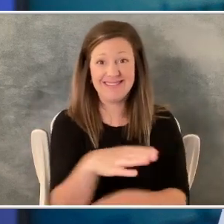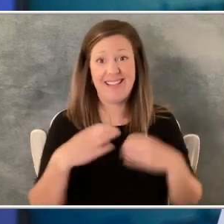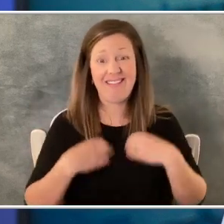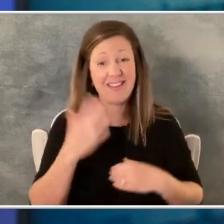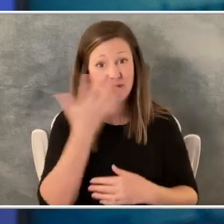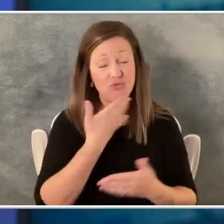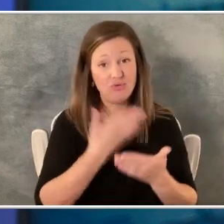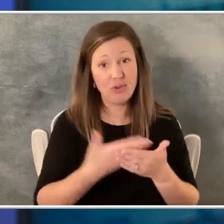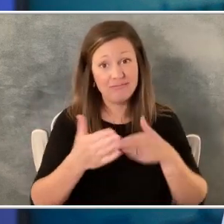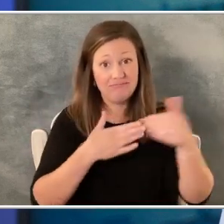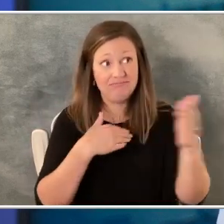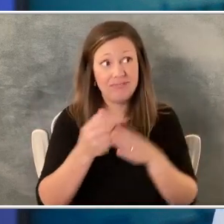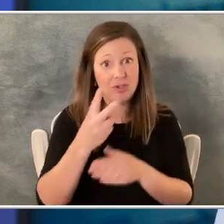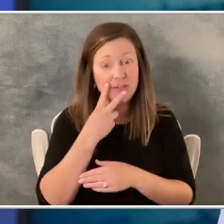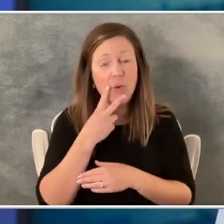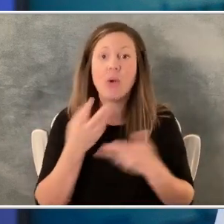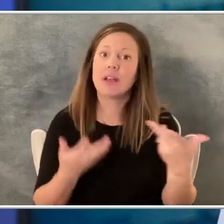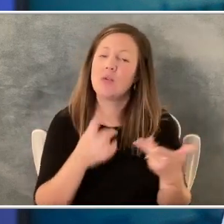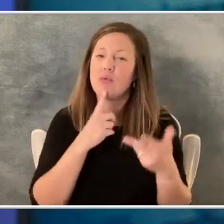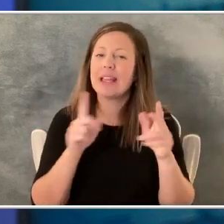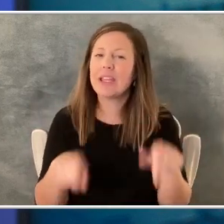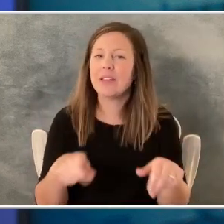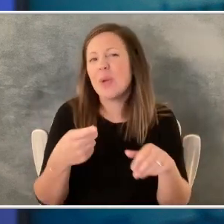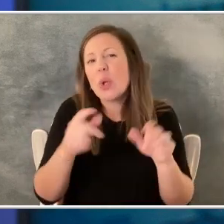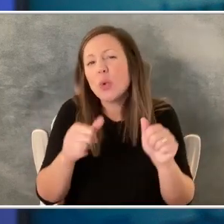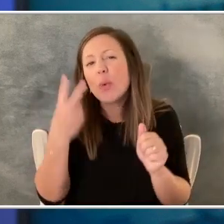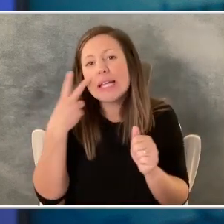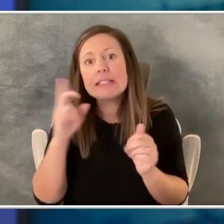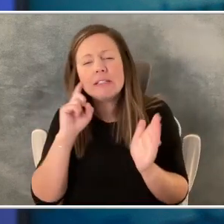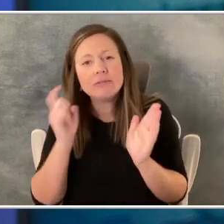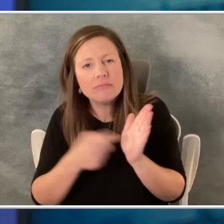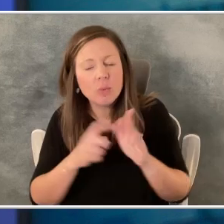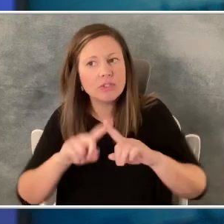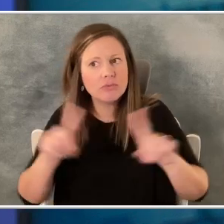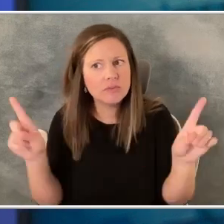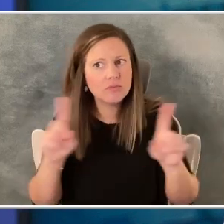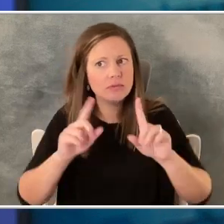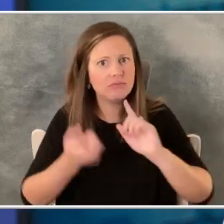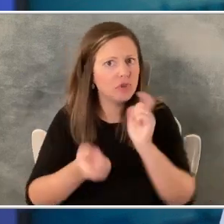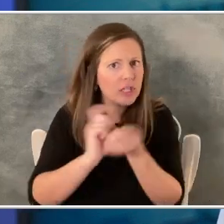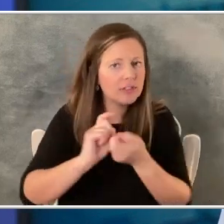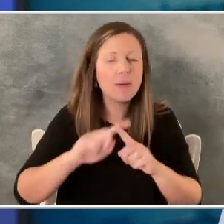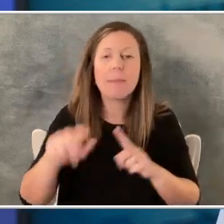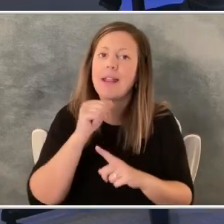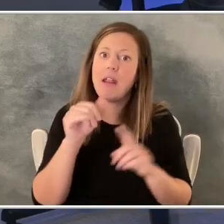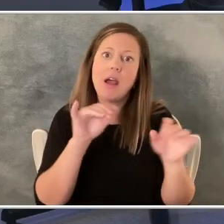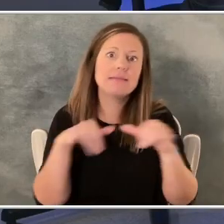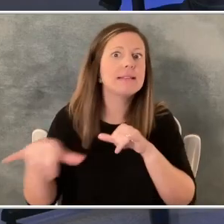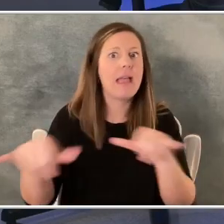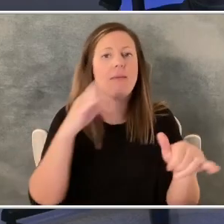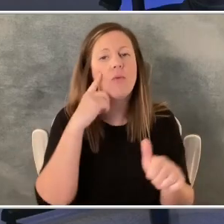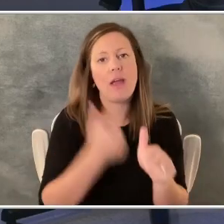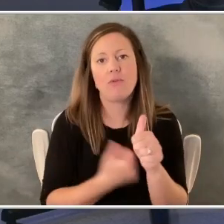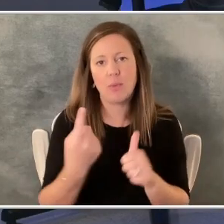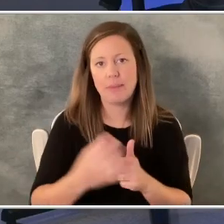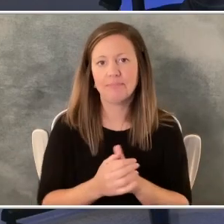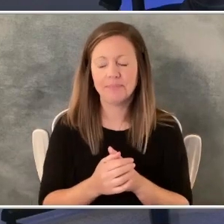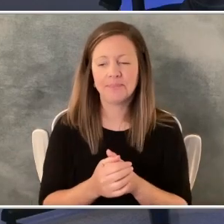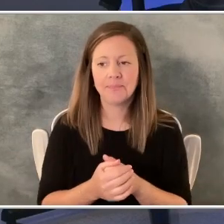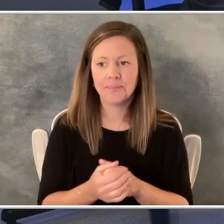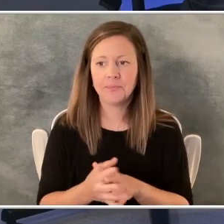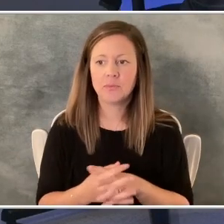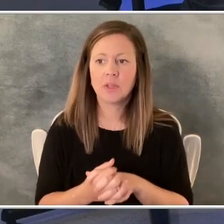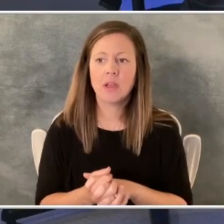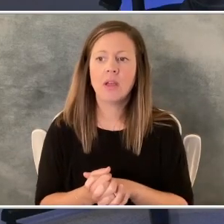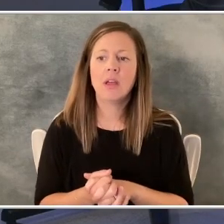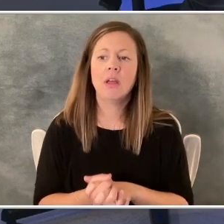can definitely see some changes, but it's not consistent throughout everyone. Everyone responds very differently to exposure over time. Gene wants to know, should the scans